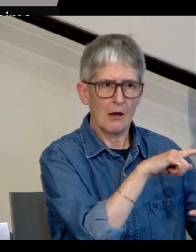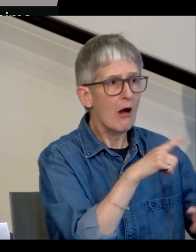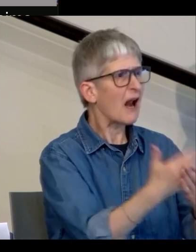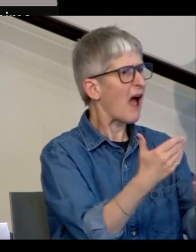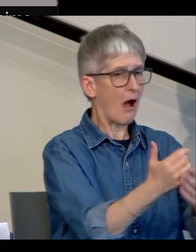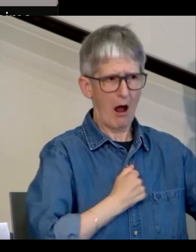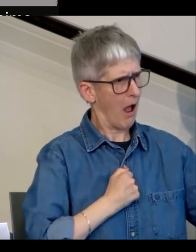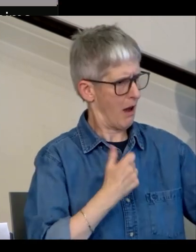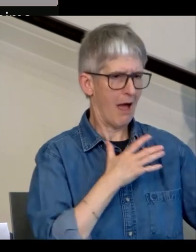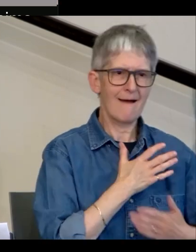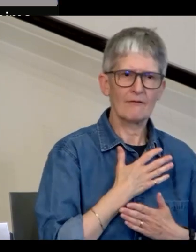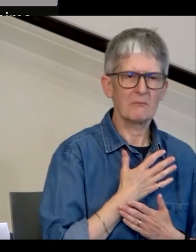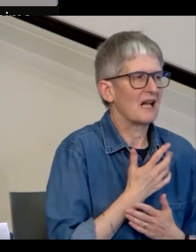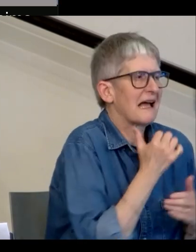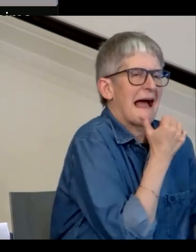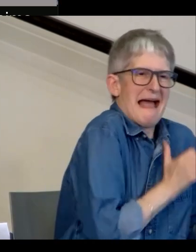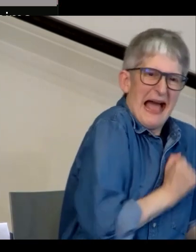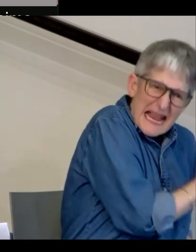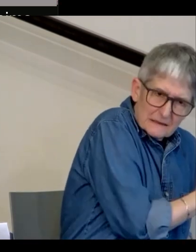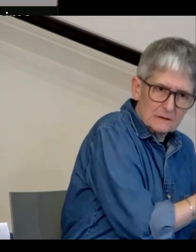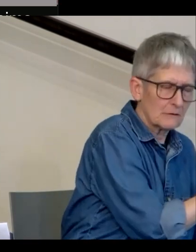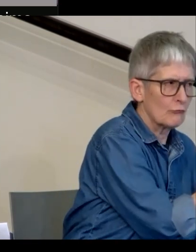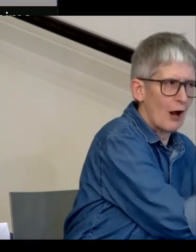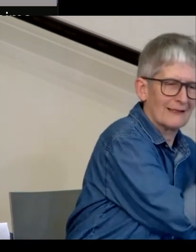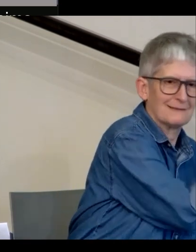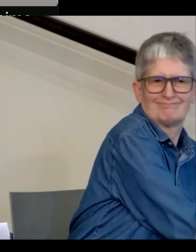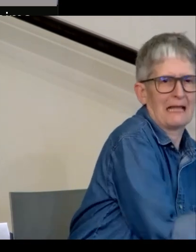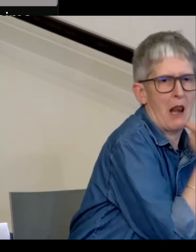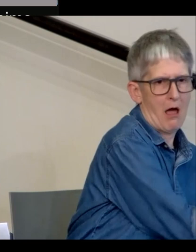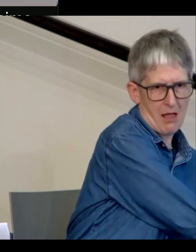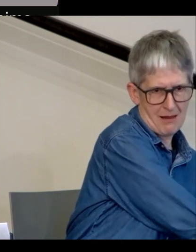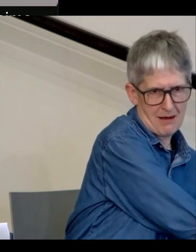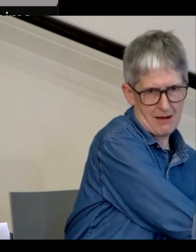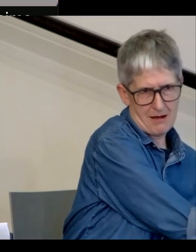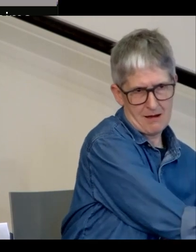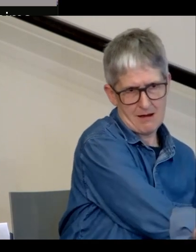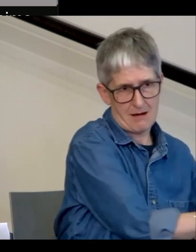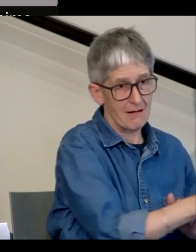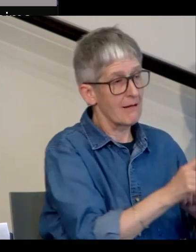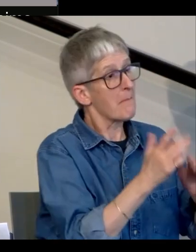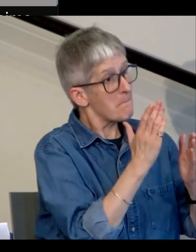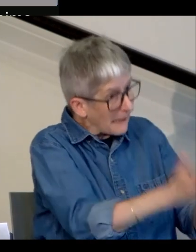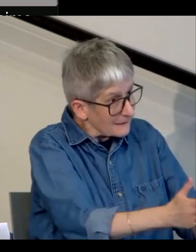love God yet hates a brother or sister is a liar. For whoever does not love their brother and sister whom they have